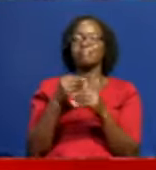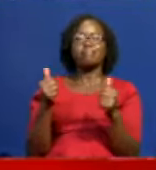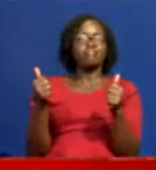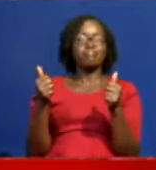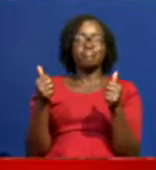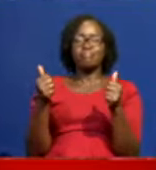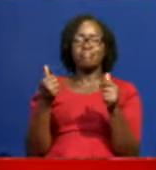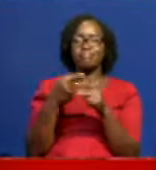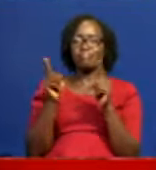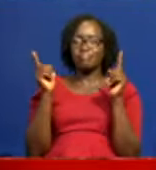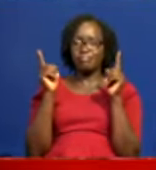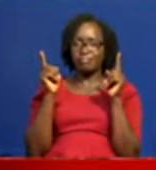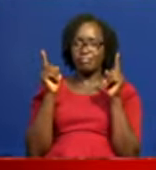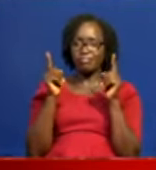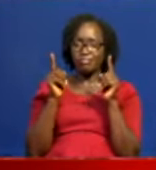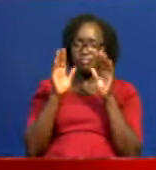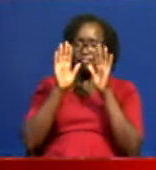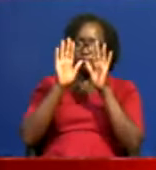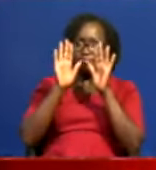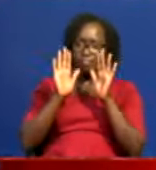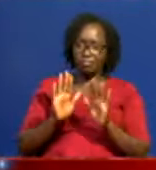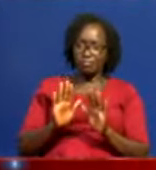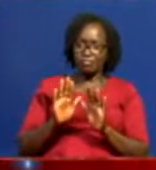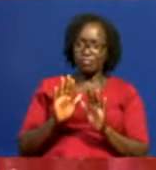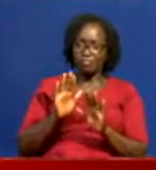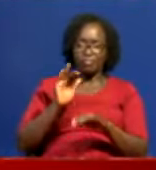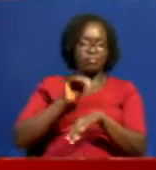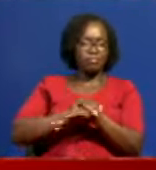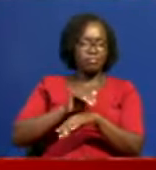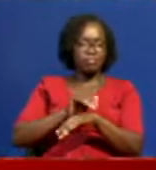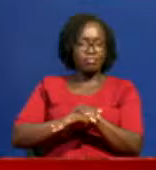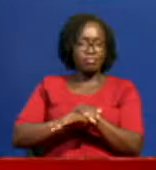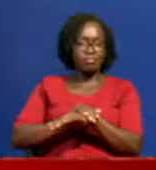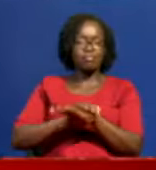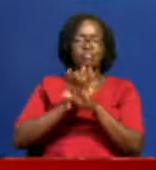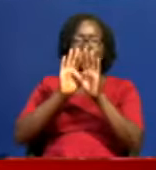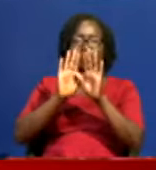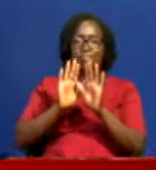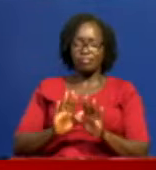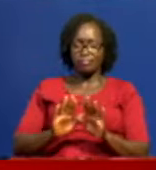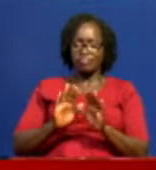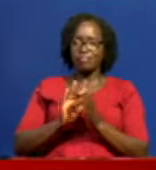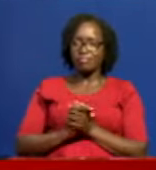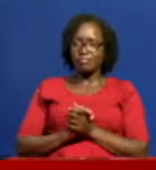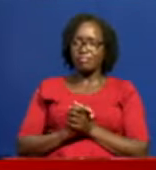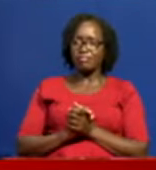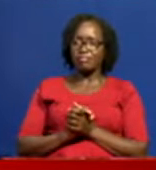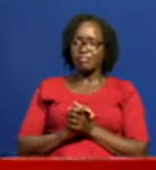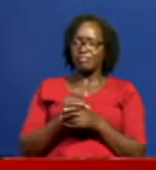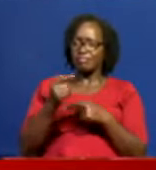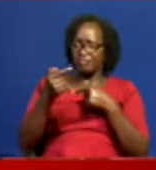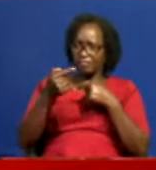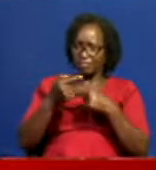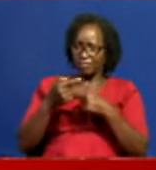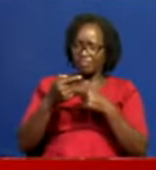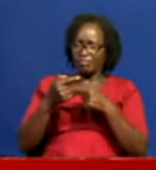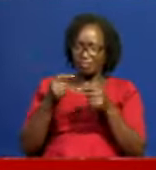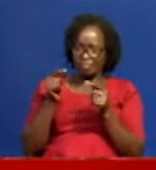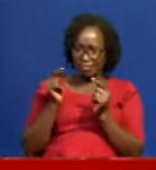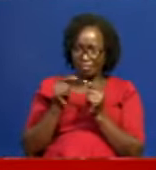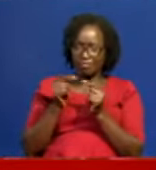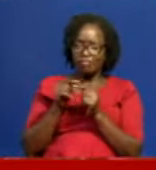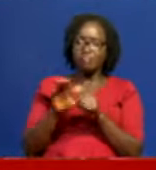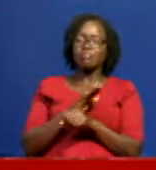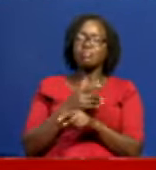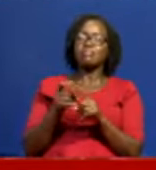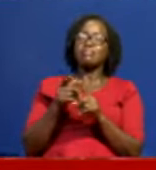were, however, meaningful, appropriate, and necessary. In the short term, painful, but